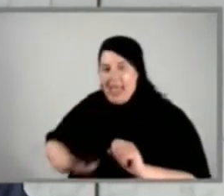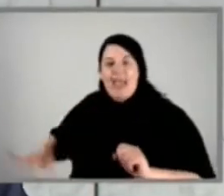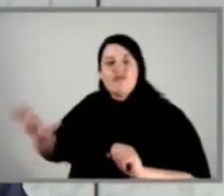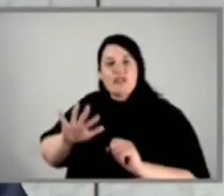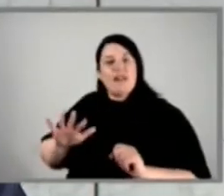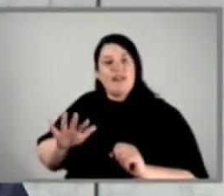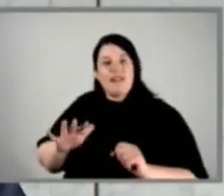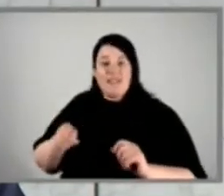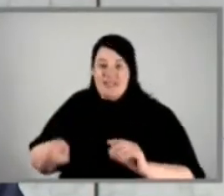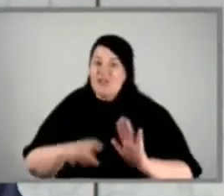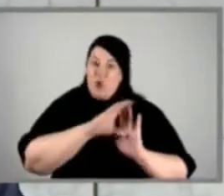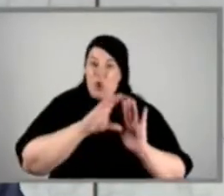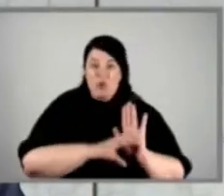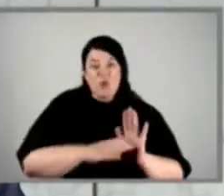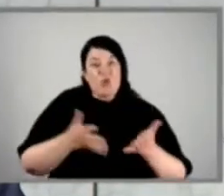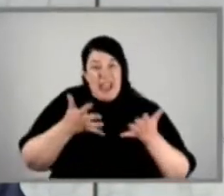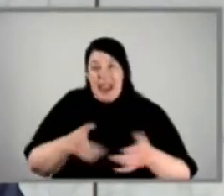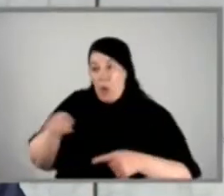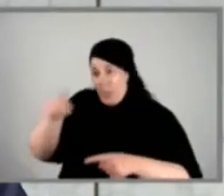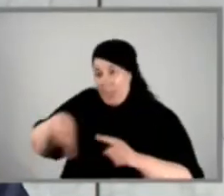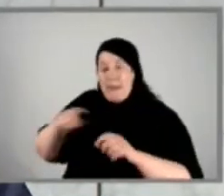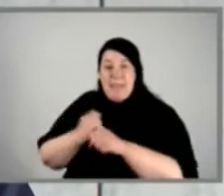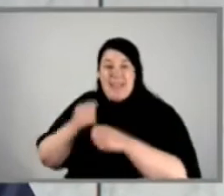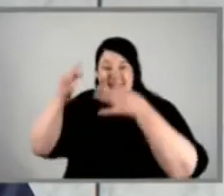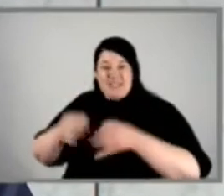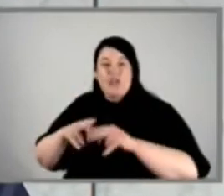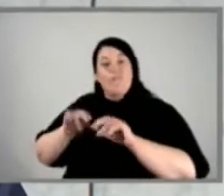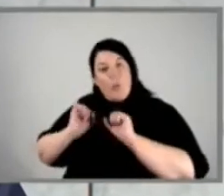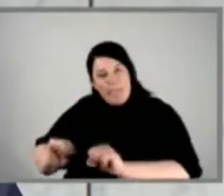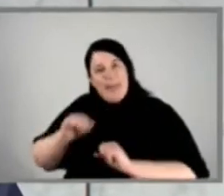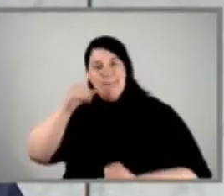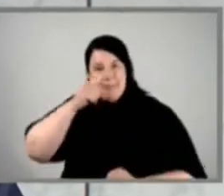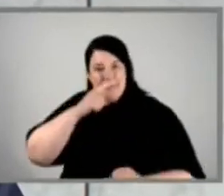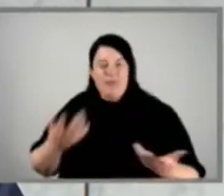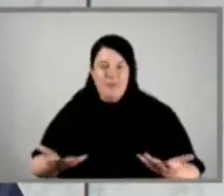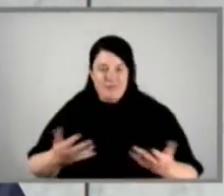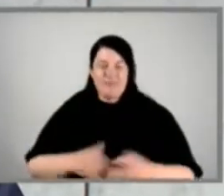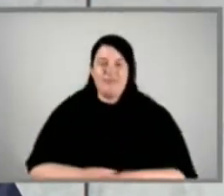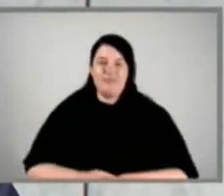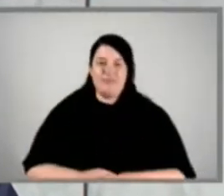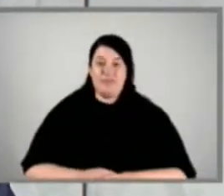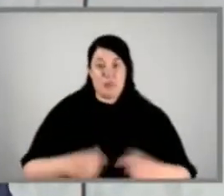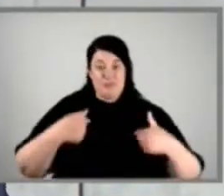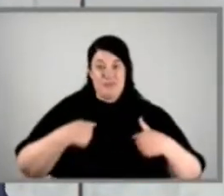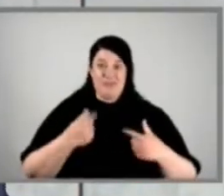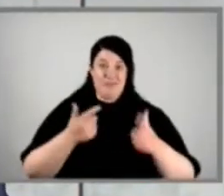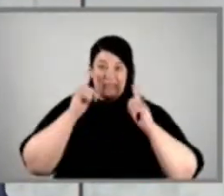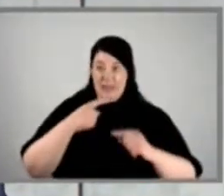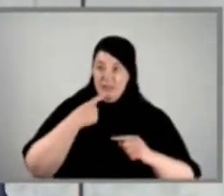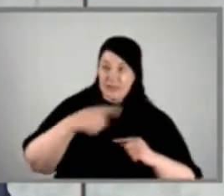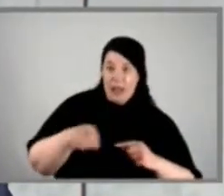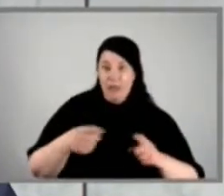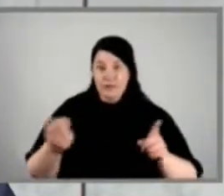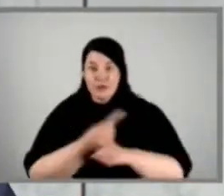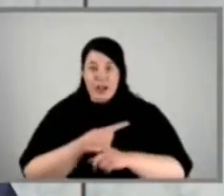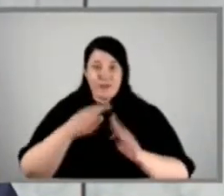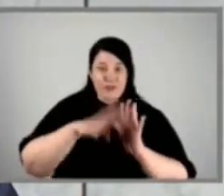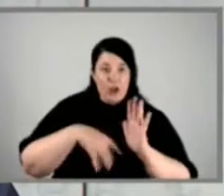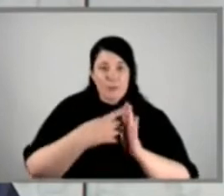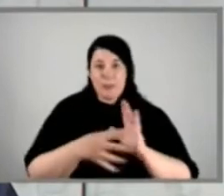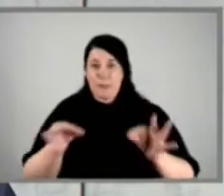Constitution, and that's how the system works. And so the Commonwealth obviously has no ability to change that timetable